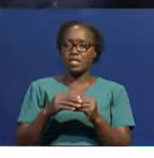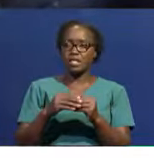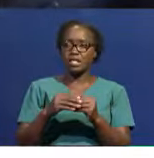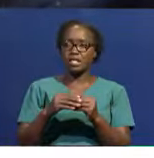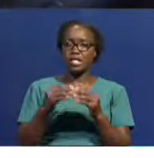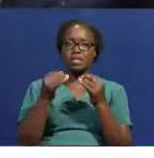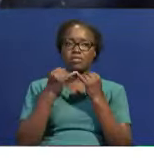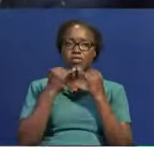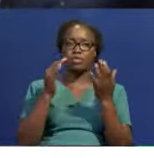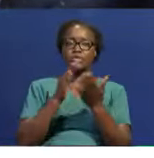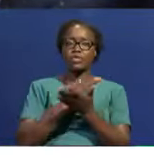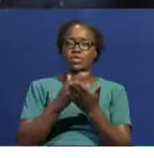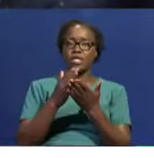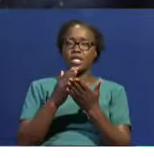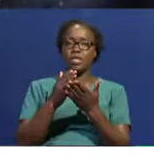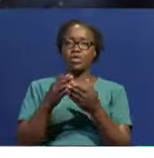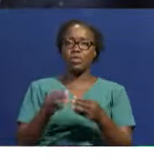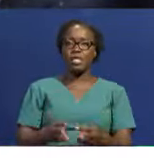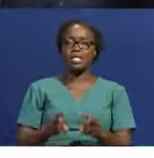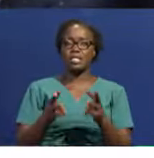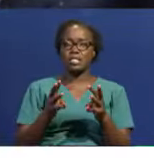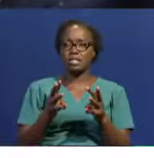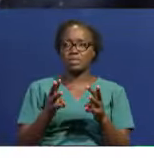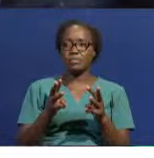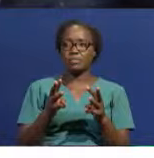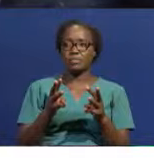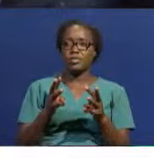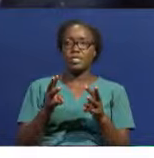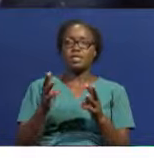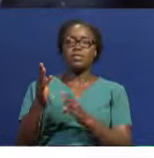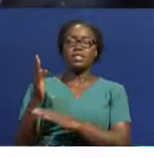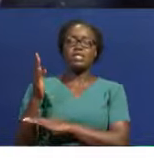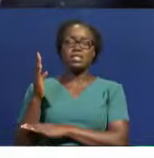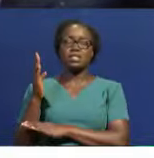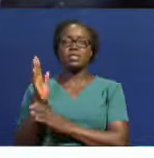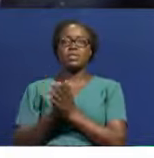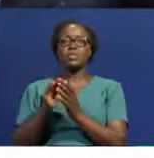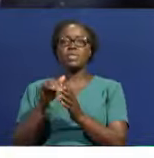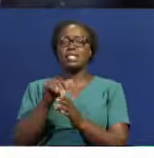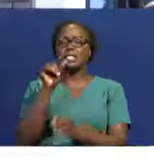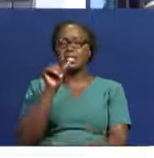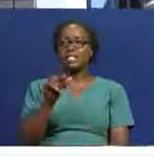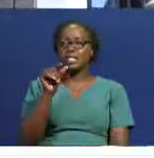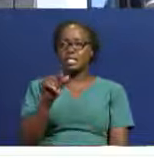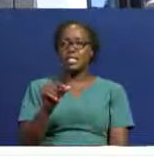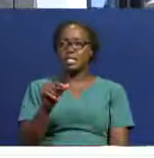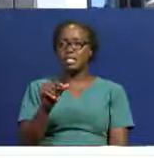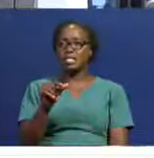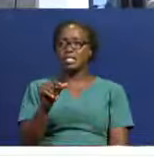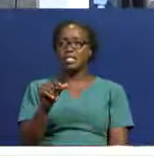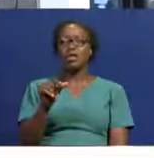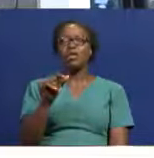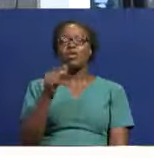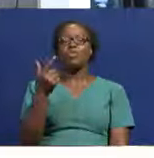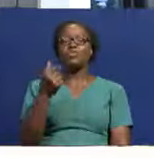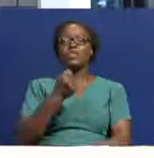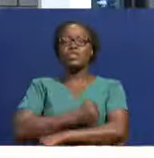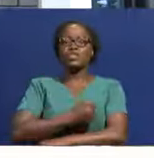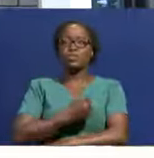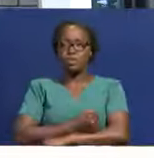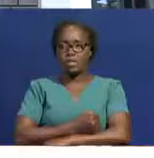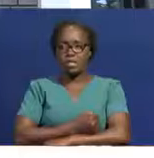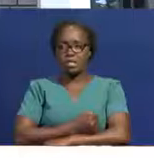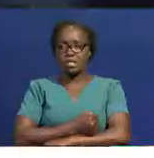an information sharing mechanism by security within each, the proximity of each of the schools. We'll